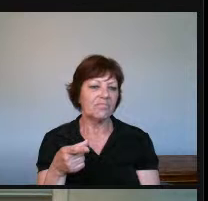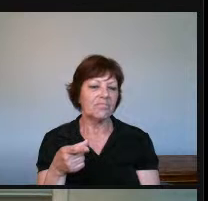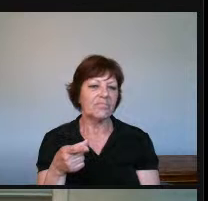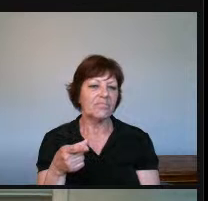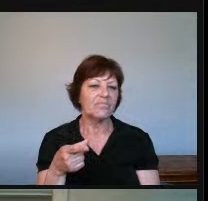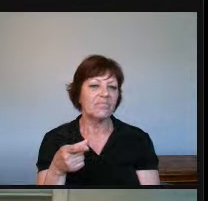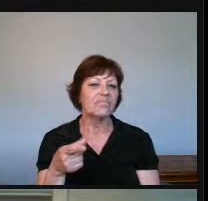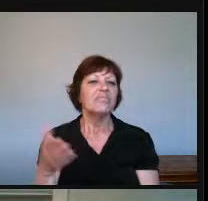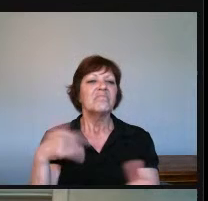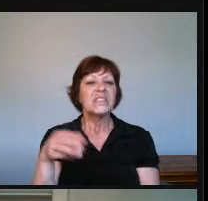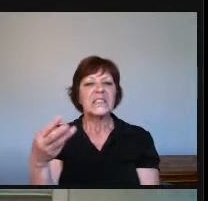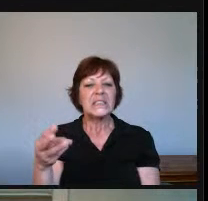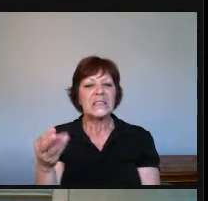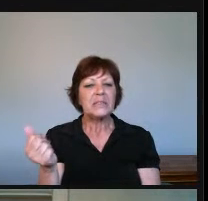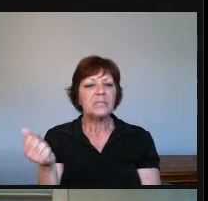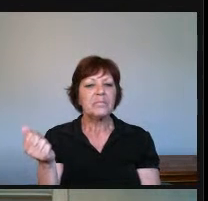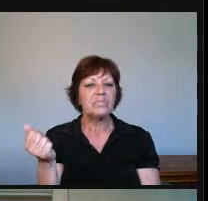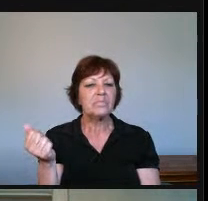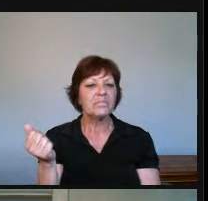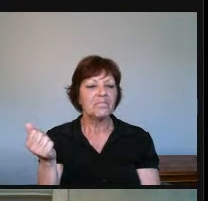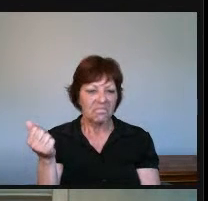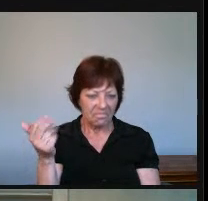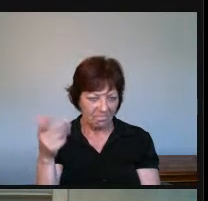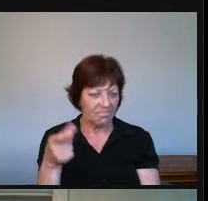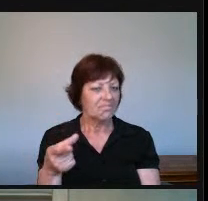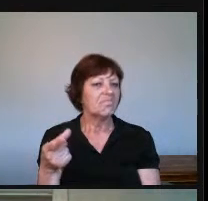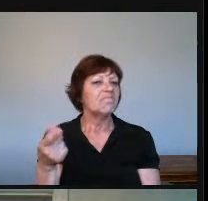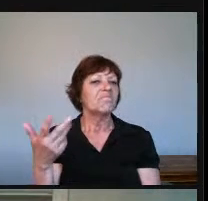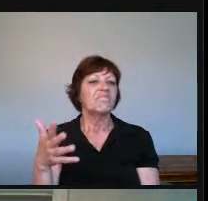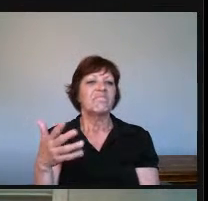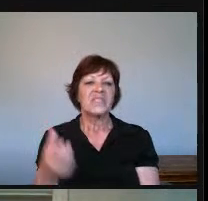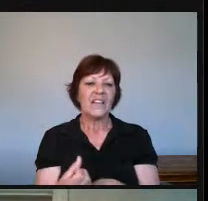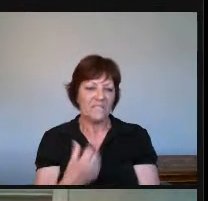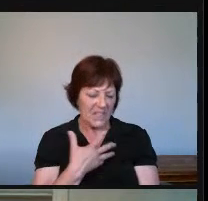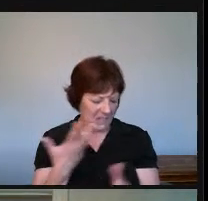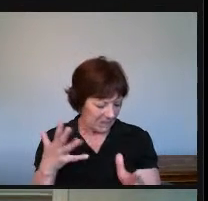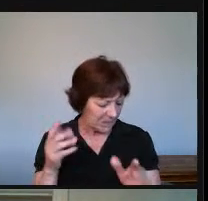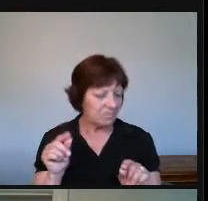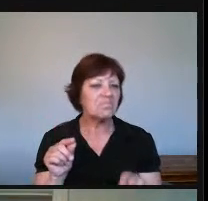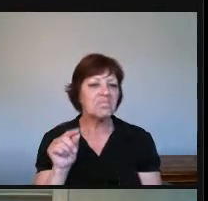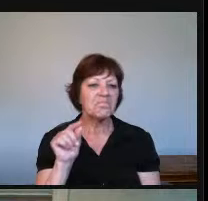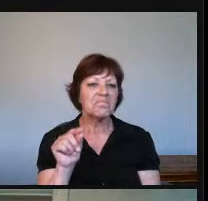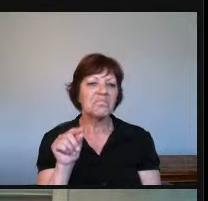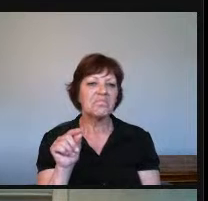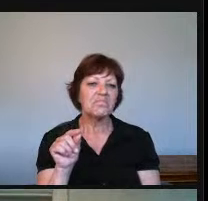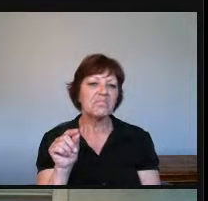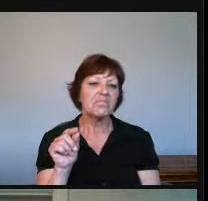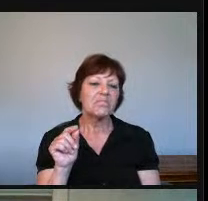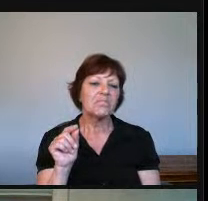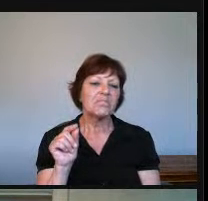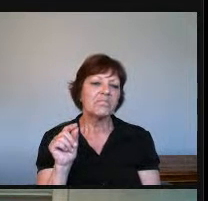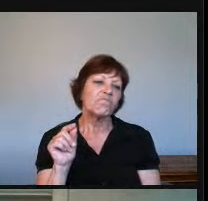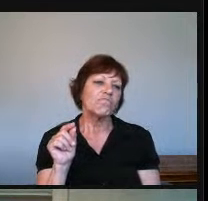we can go to 16. We've talked about the side effects here.